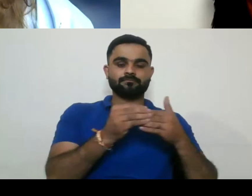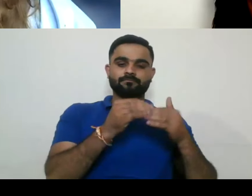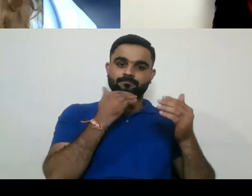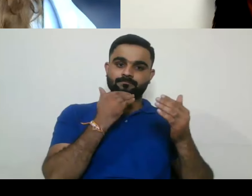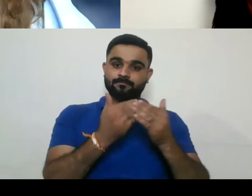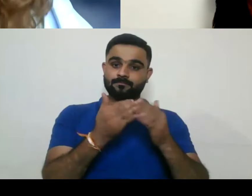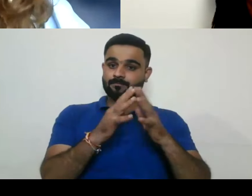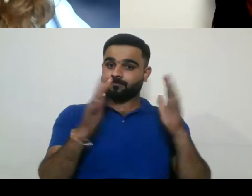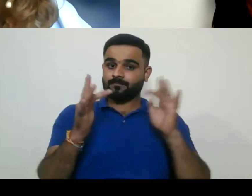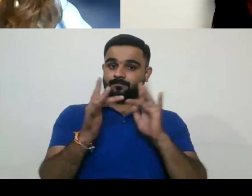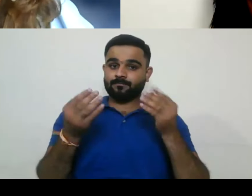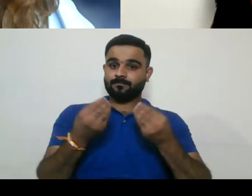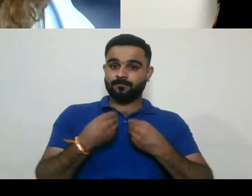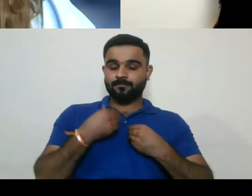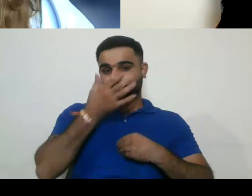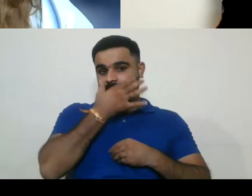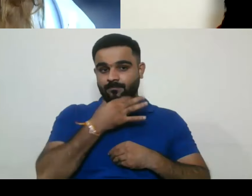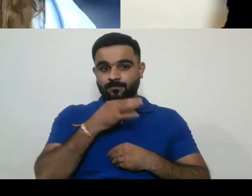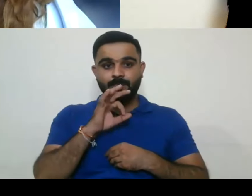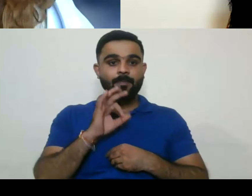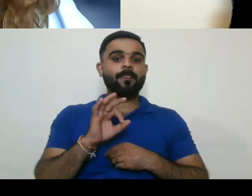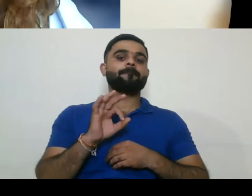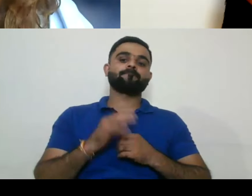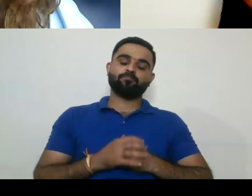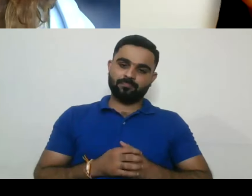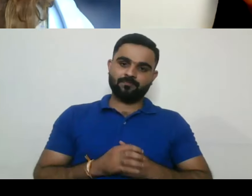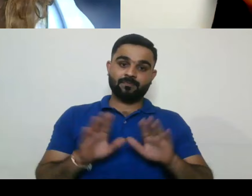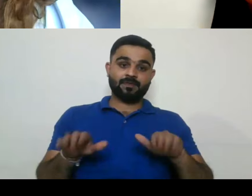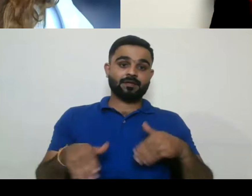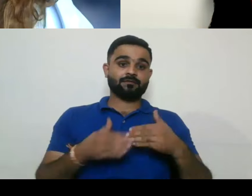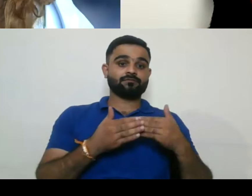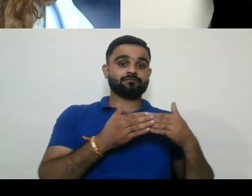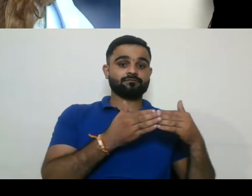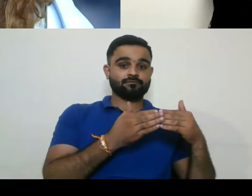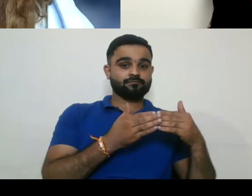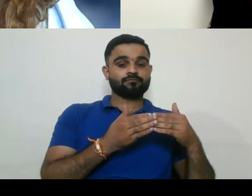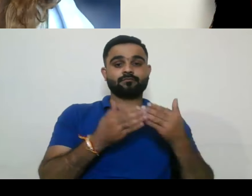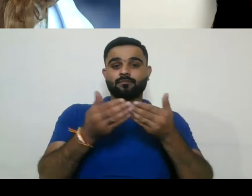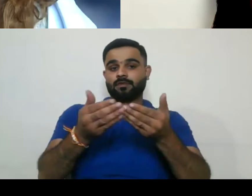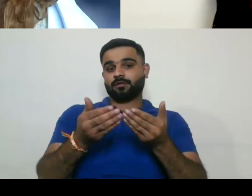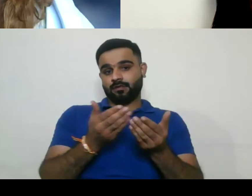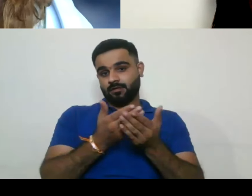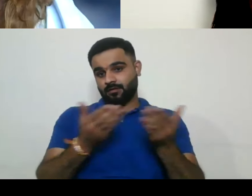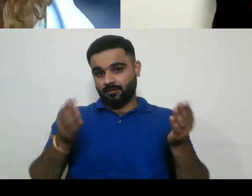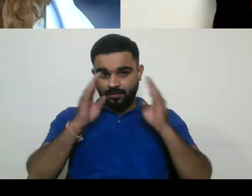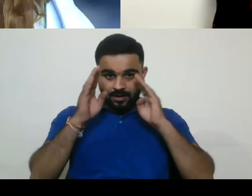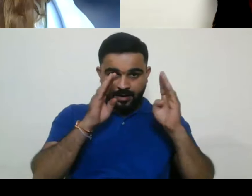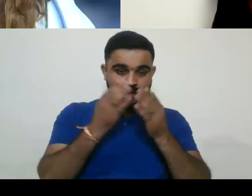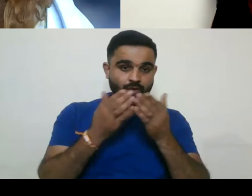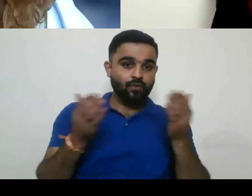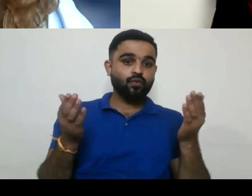much, Katiksha, for that wonderful welcome and introduction. Welcome and hello to